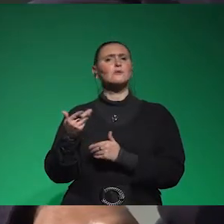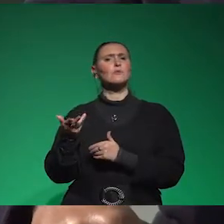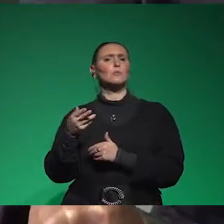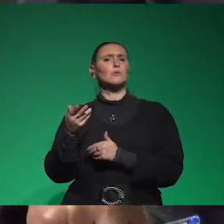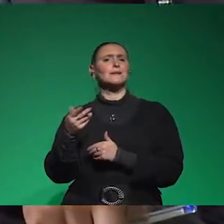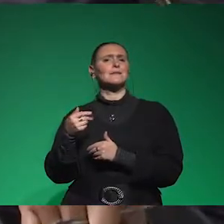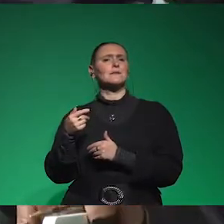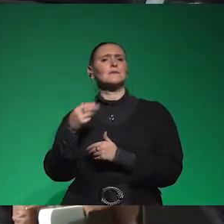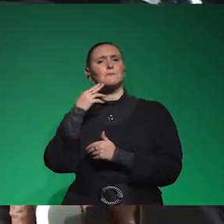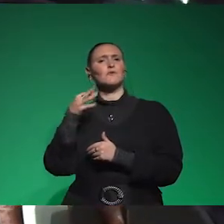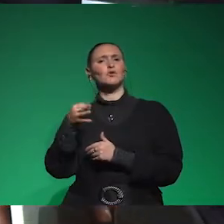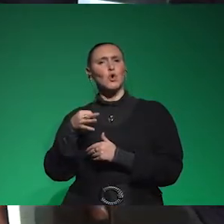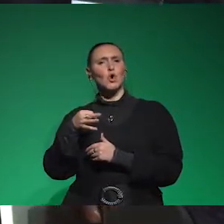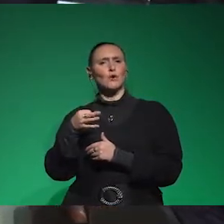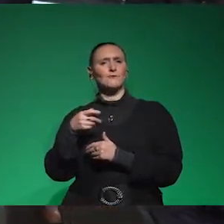So now